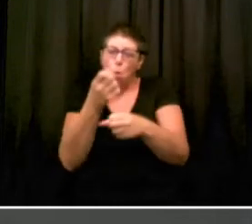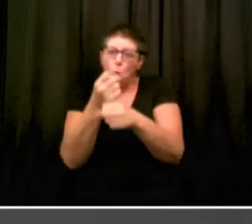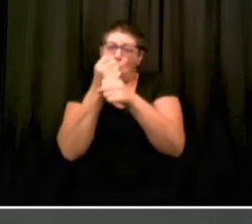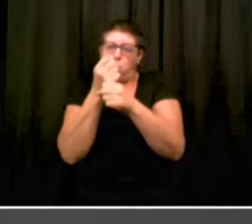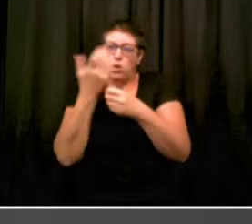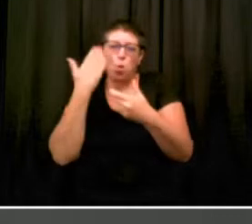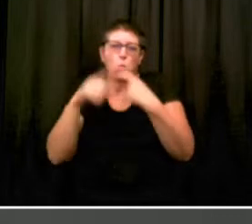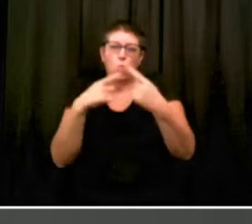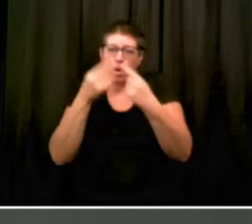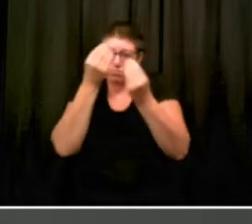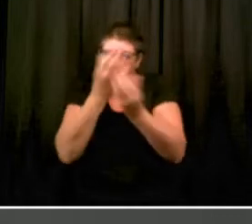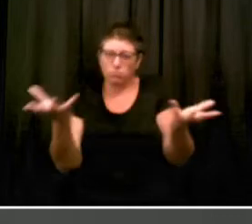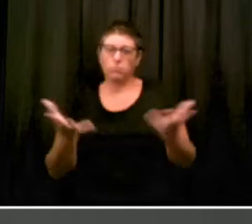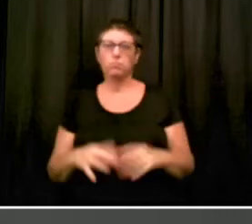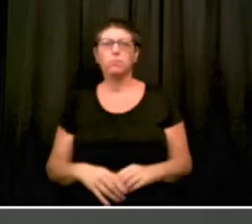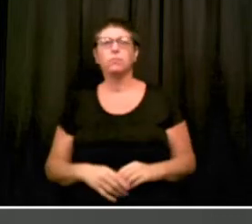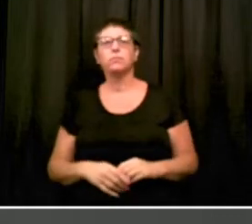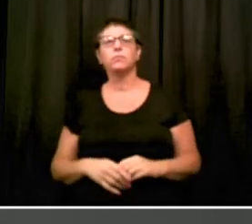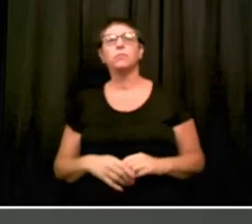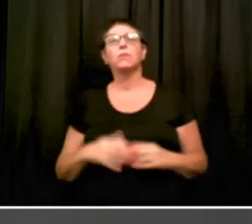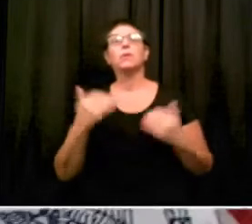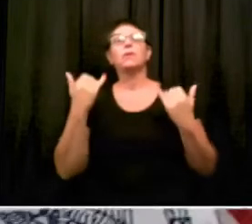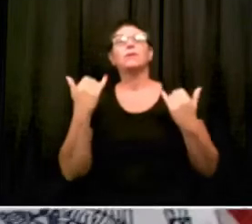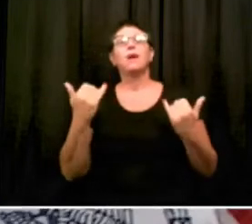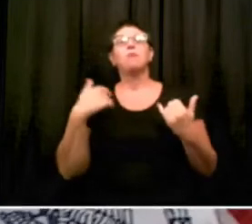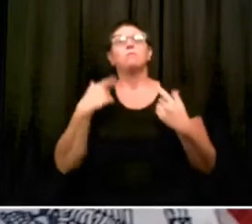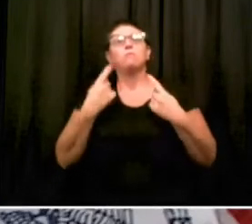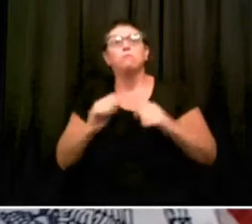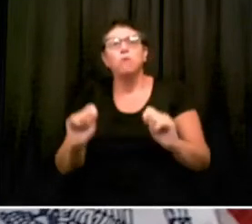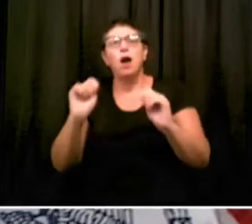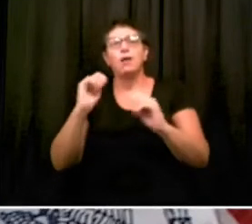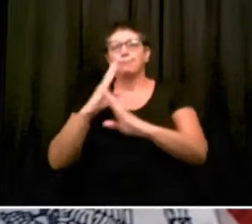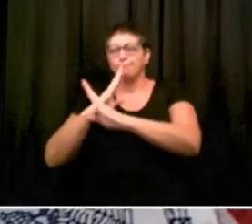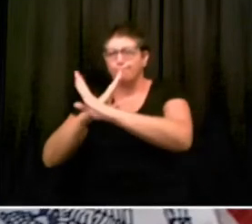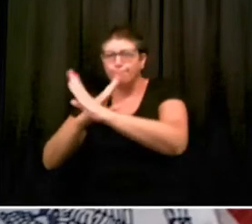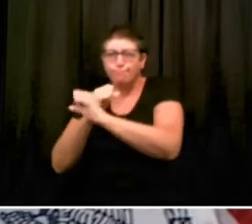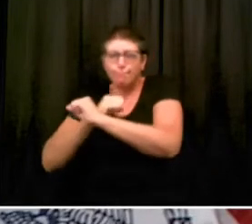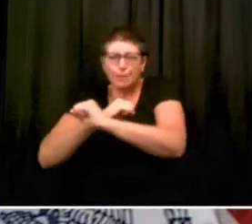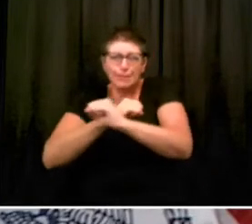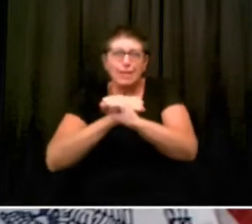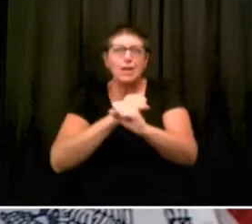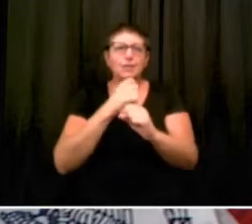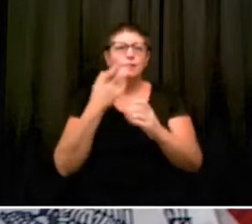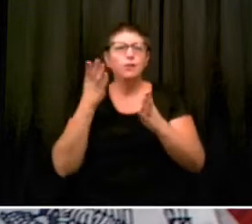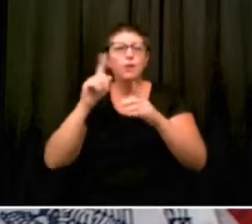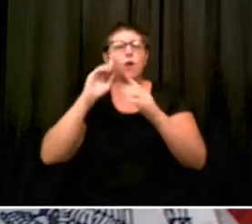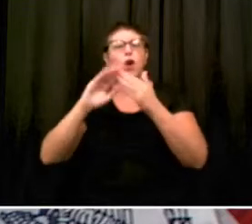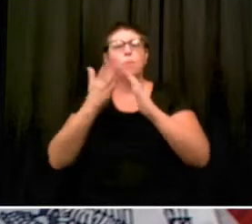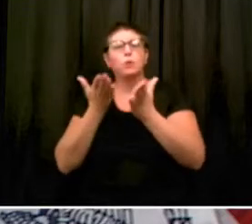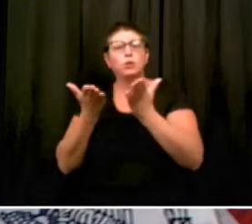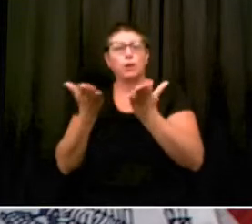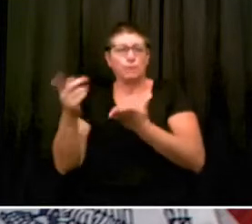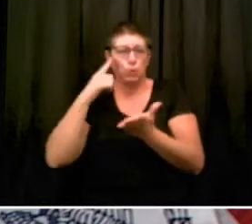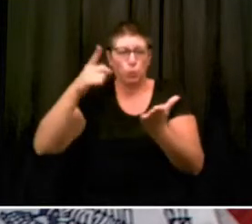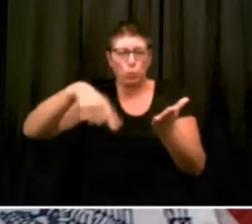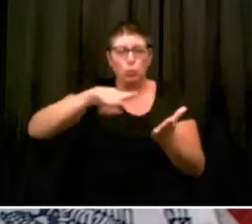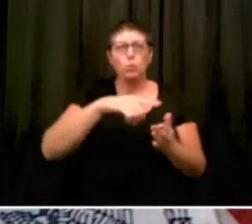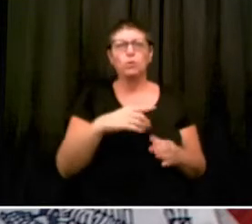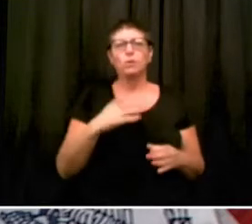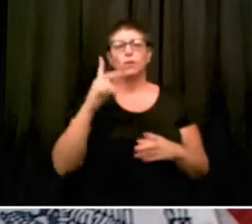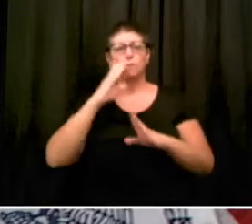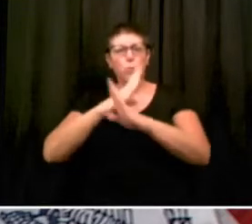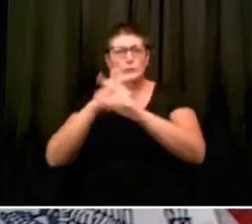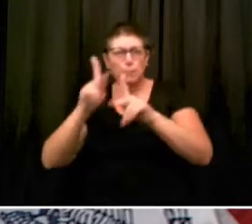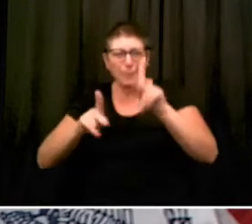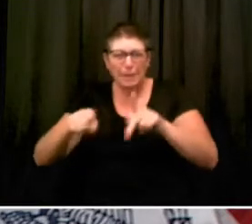the services that people need, try and keep our budget strong, there's so many other things we have to do at the same time, all in the midst of